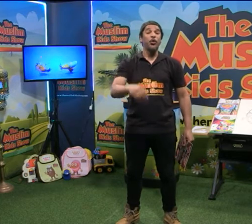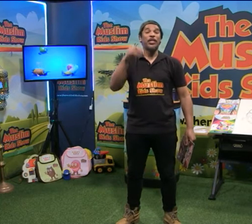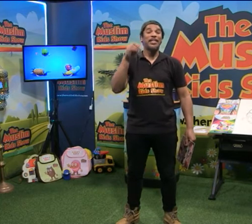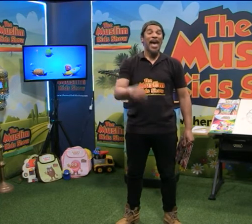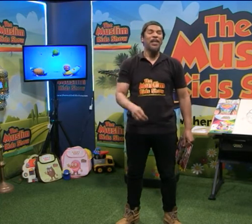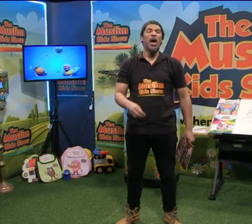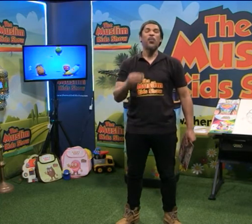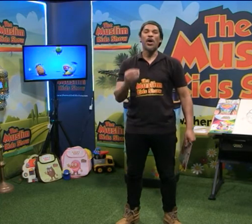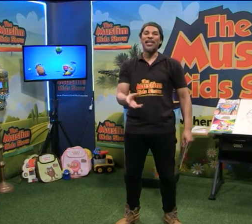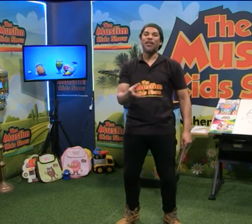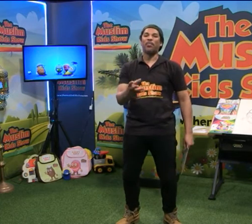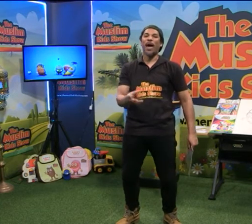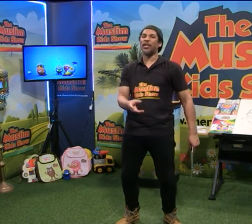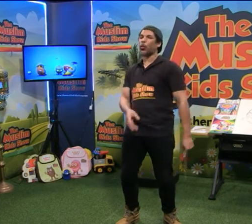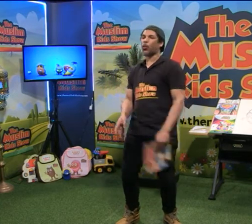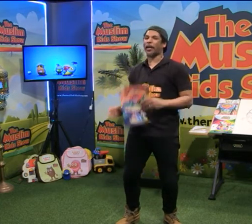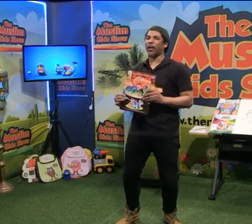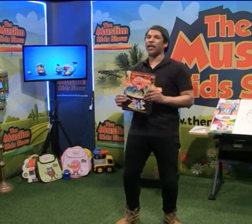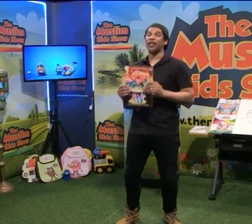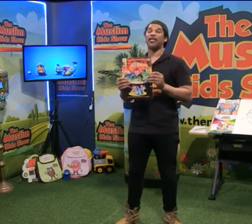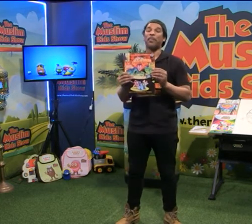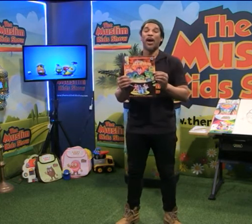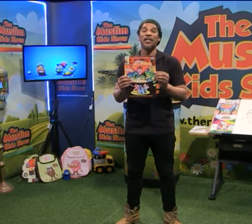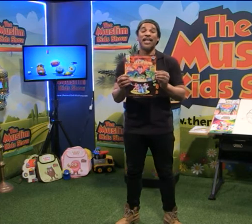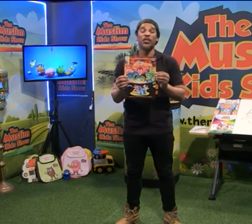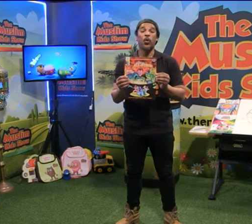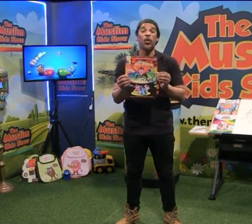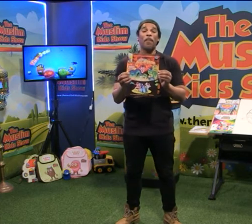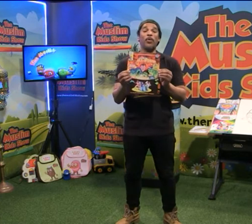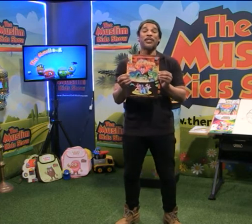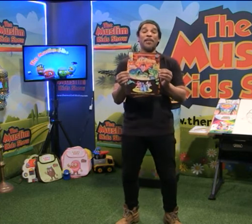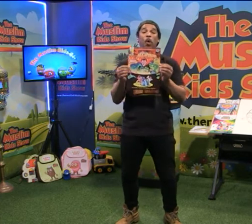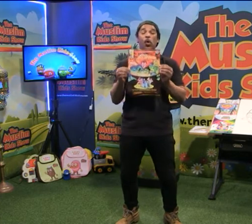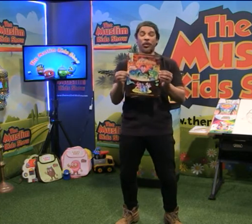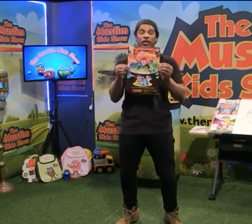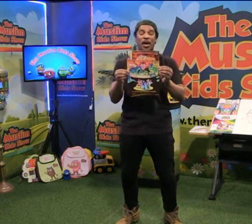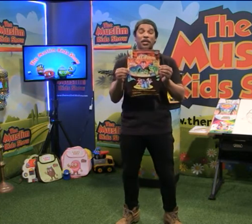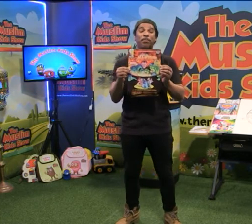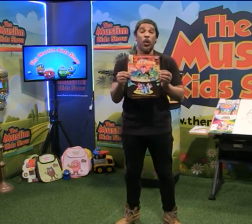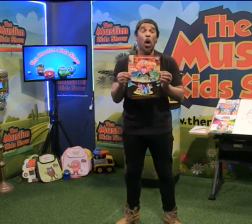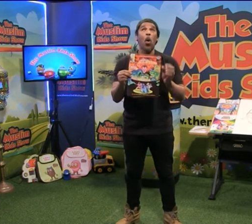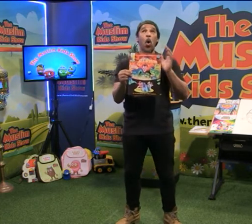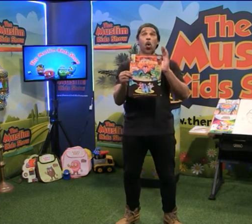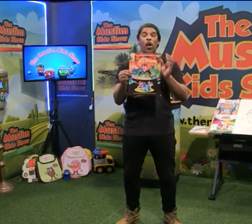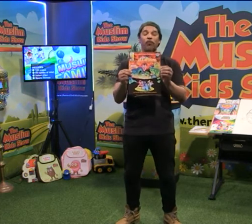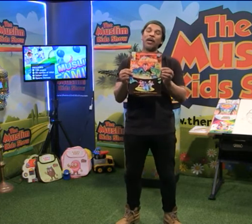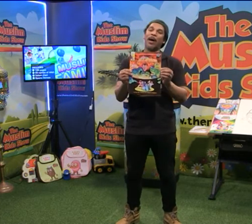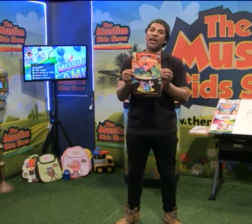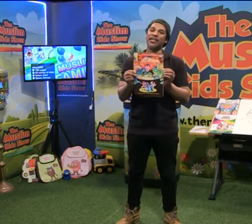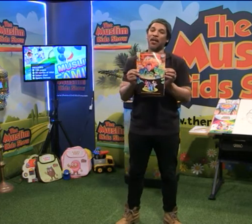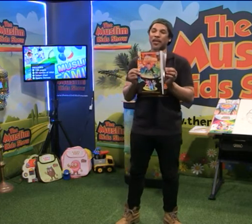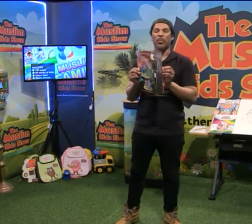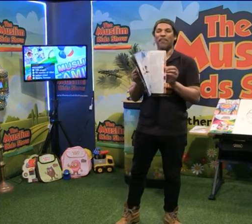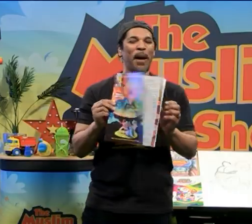you today. Now, what is the prize? This is the prize. It's called the Muslim All-Stars Book. Woo! Written